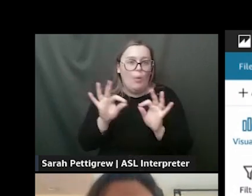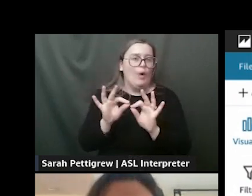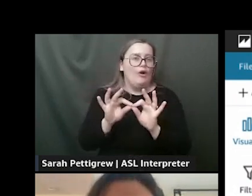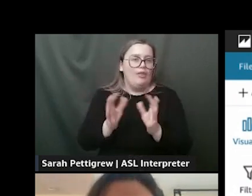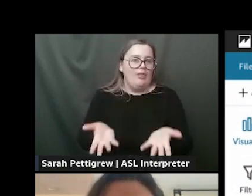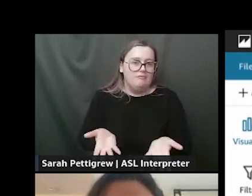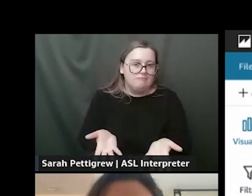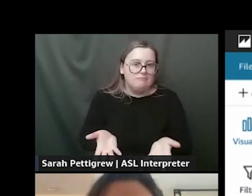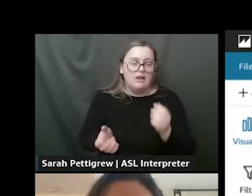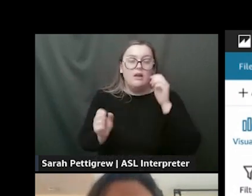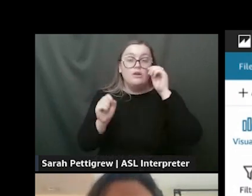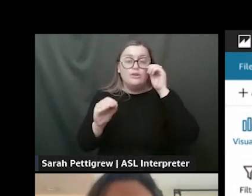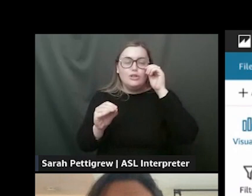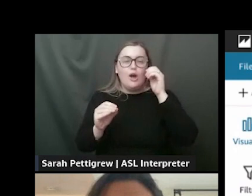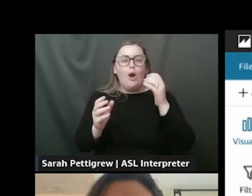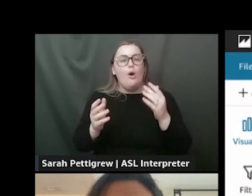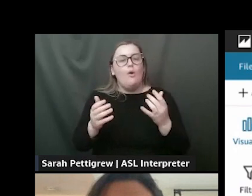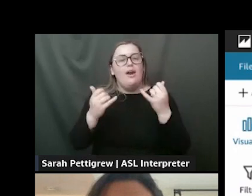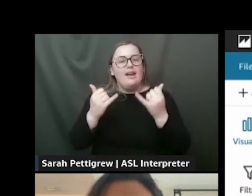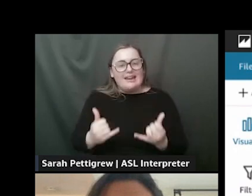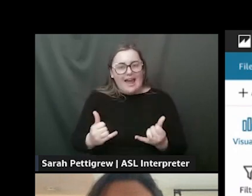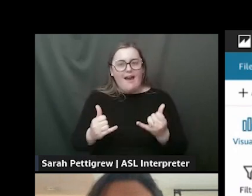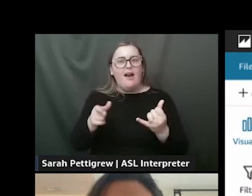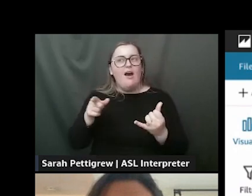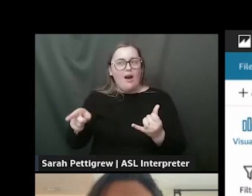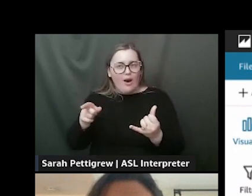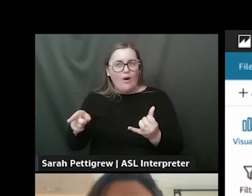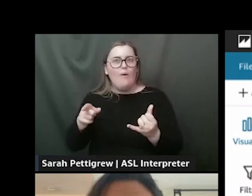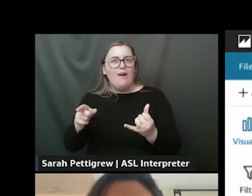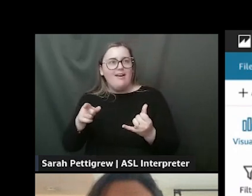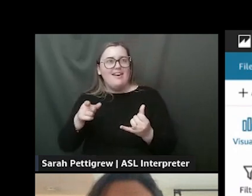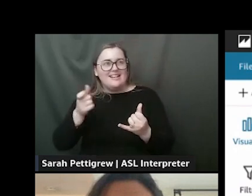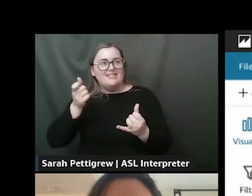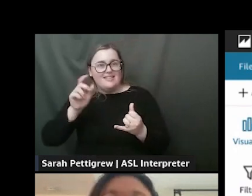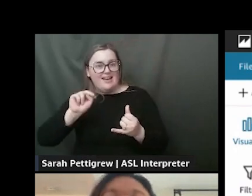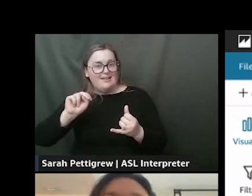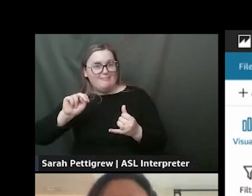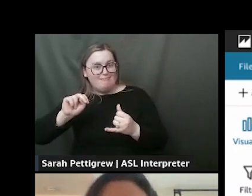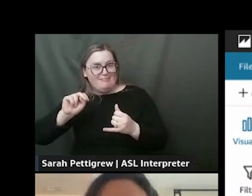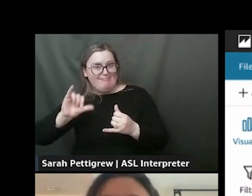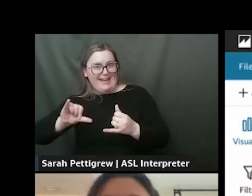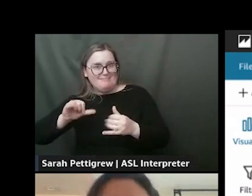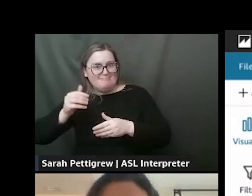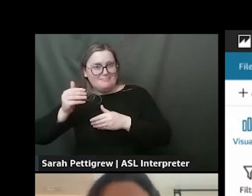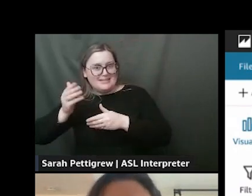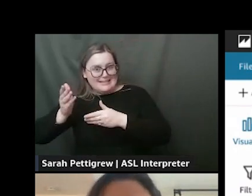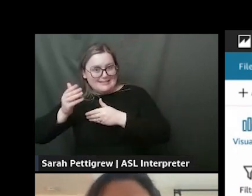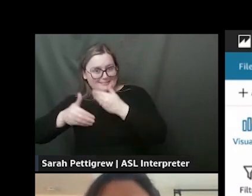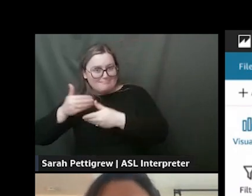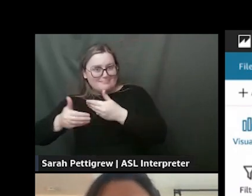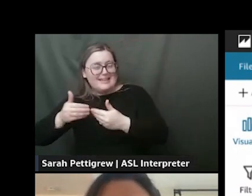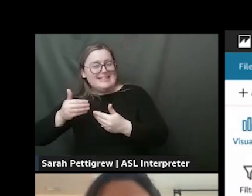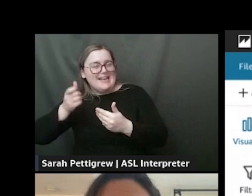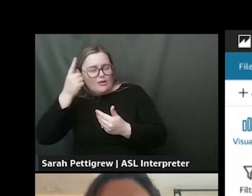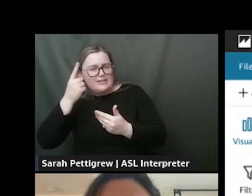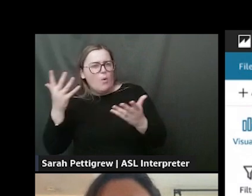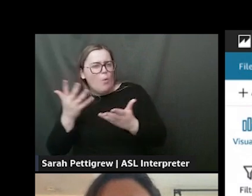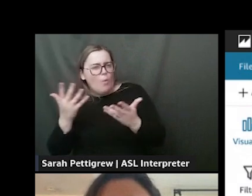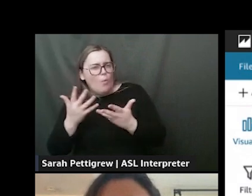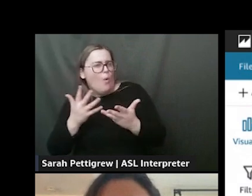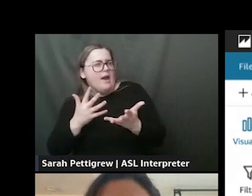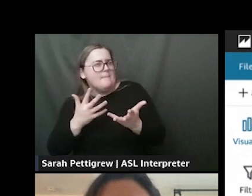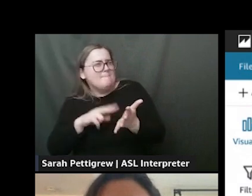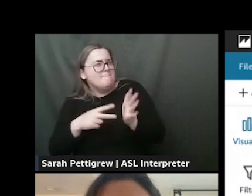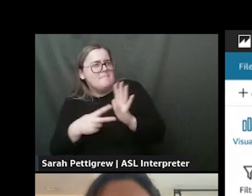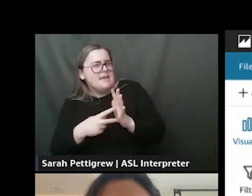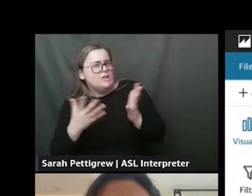happened is that we're understanding, okay, what is the intent of worth? What might be things that fit this category of worth? And so you can see here, it